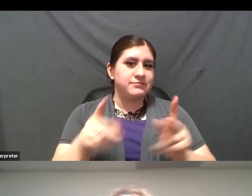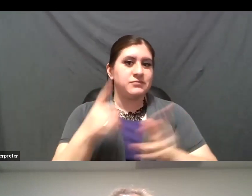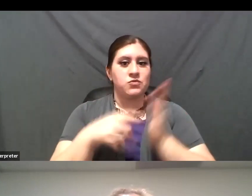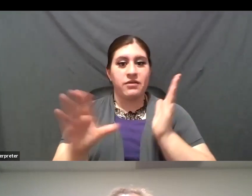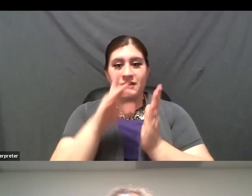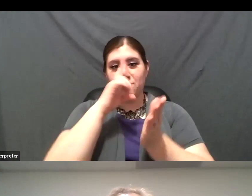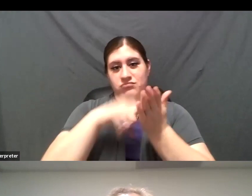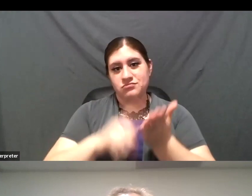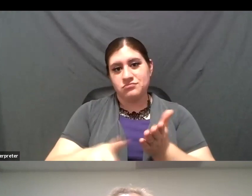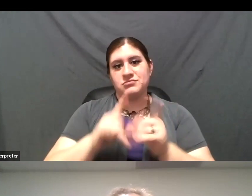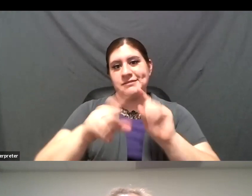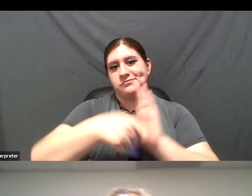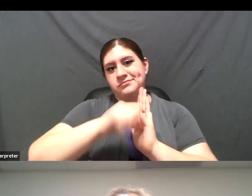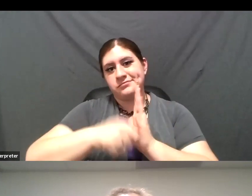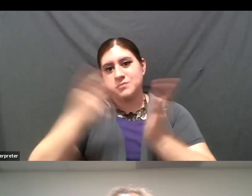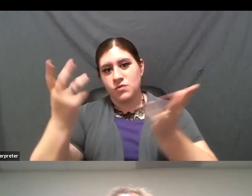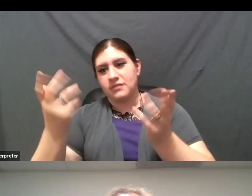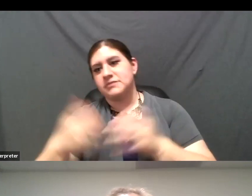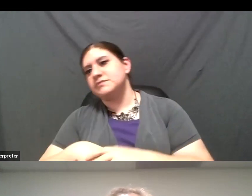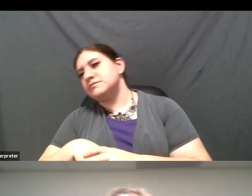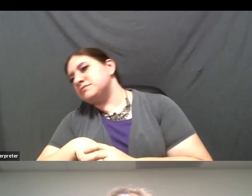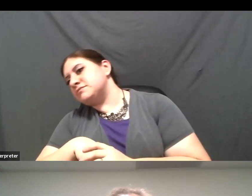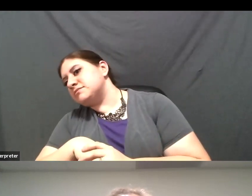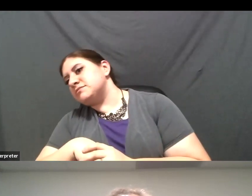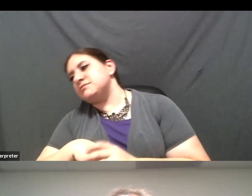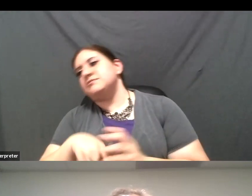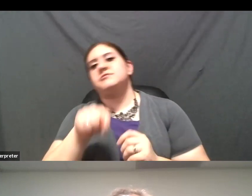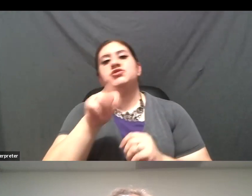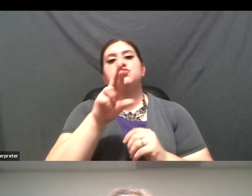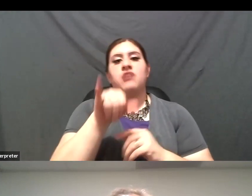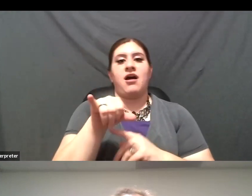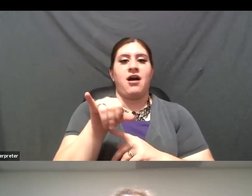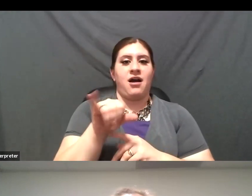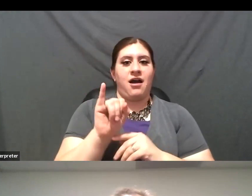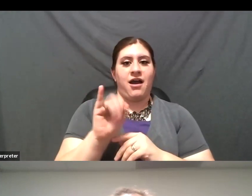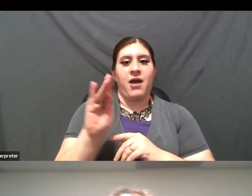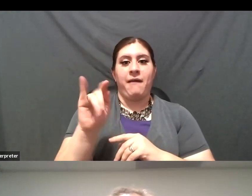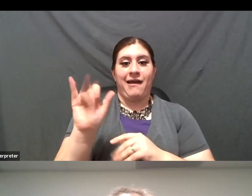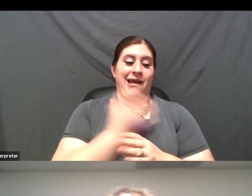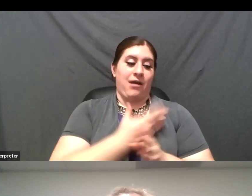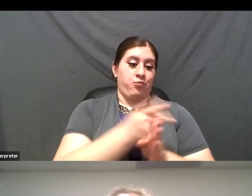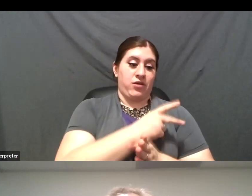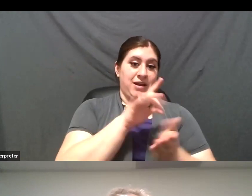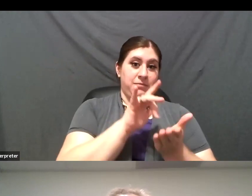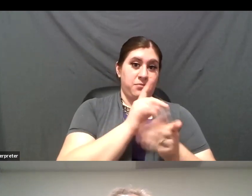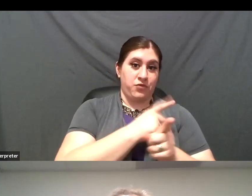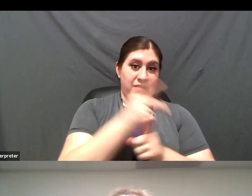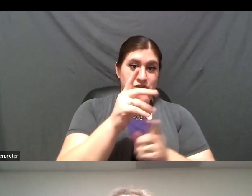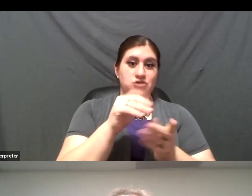research emphases are. And so Tri Beta's there. Then, of course, our pre-professional students have a number